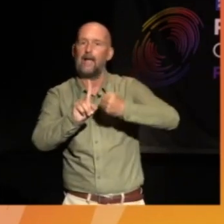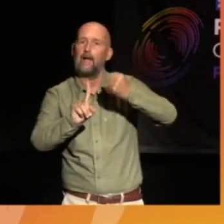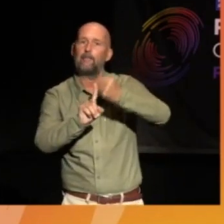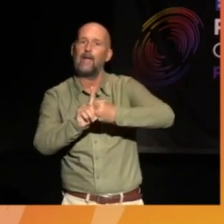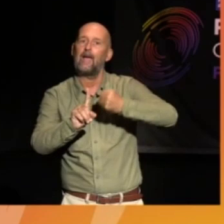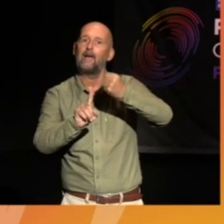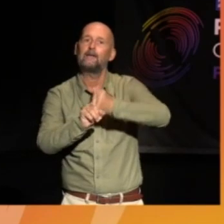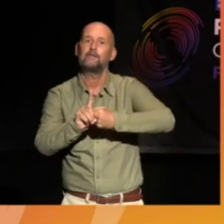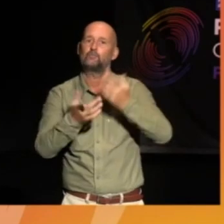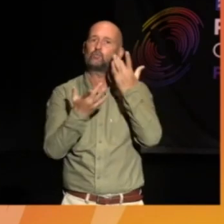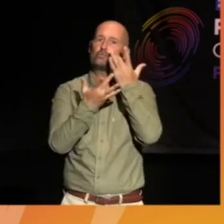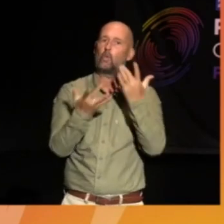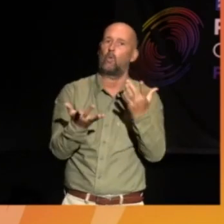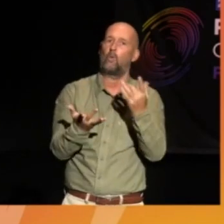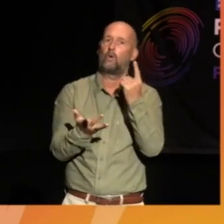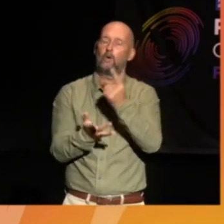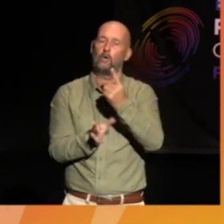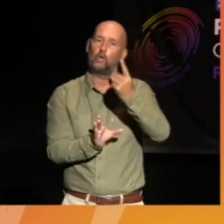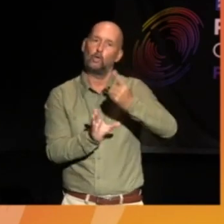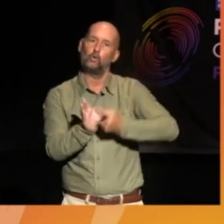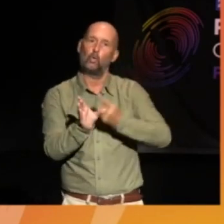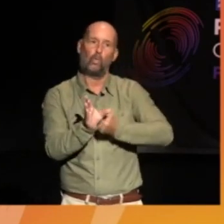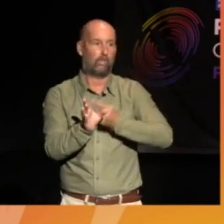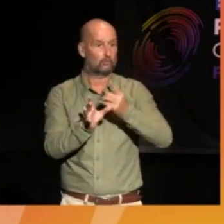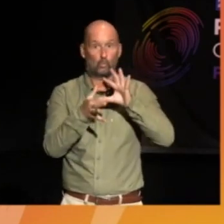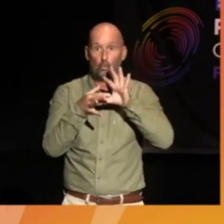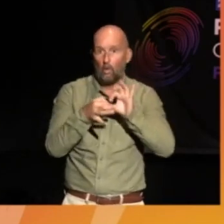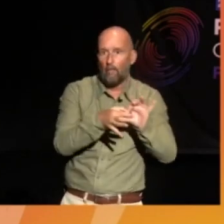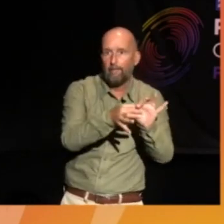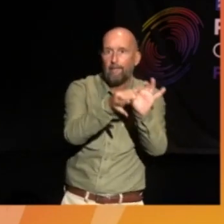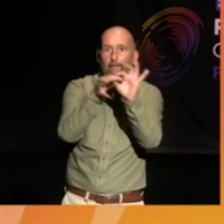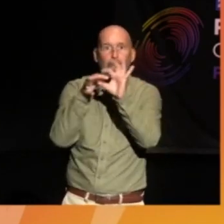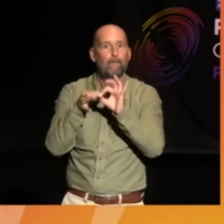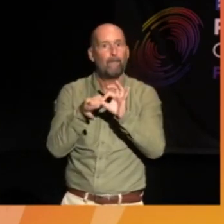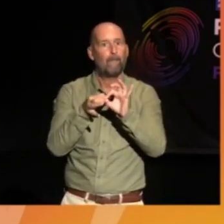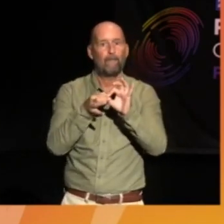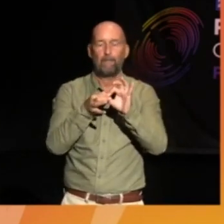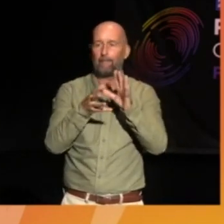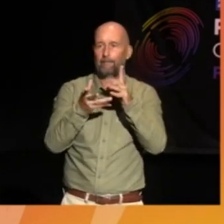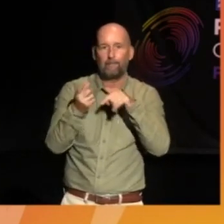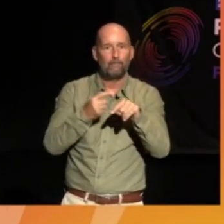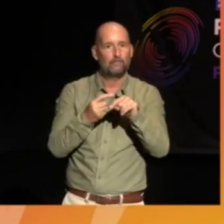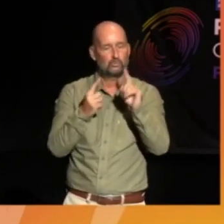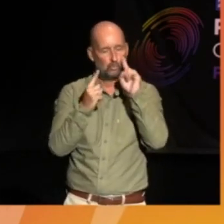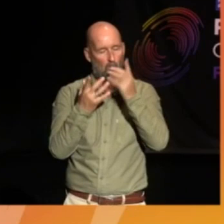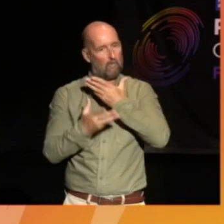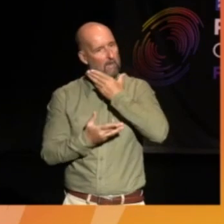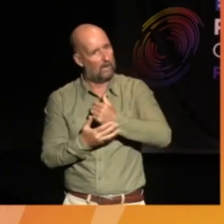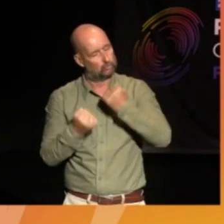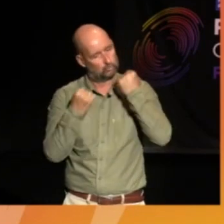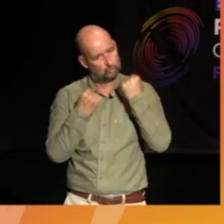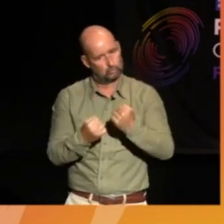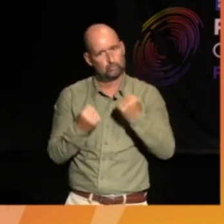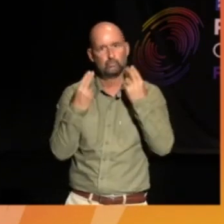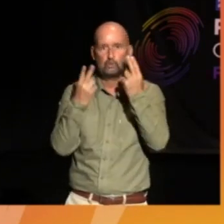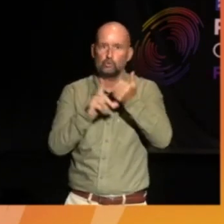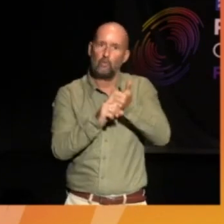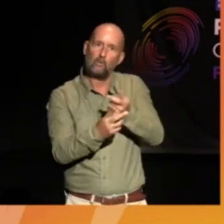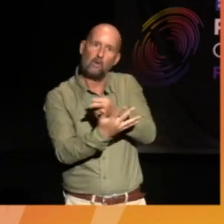mass movement for the youth to globalize and to globalize compassion for the other children,